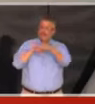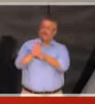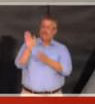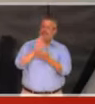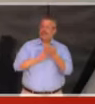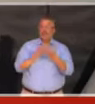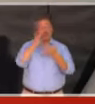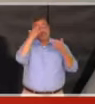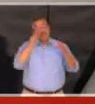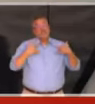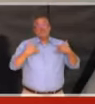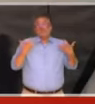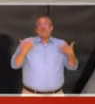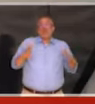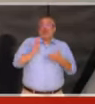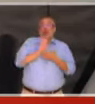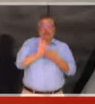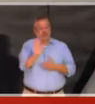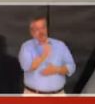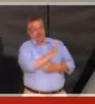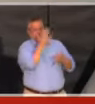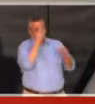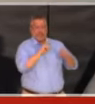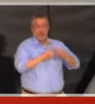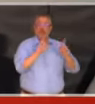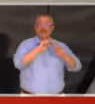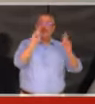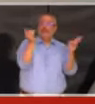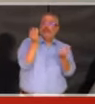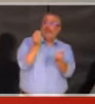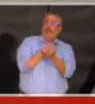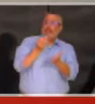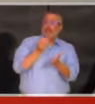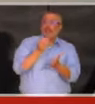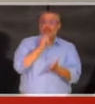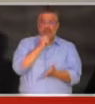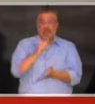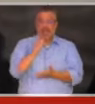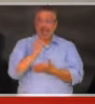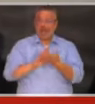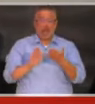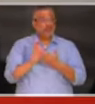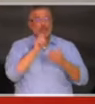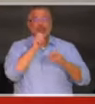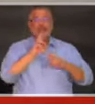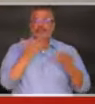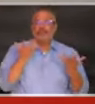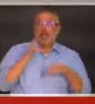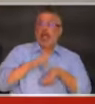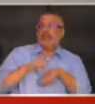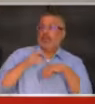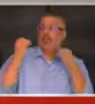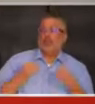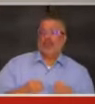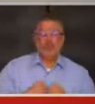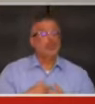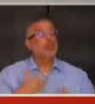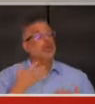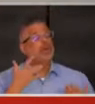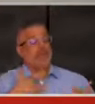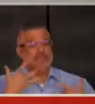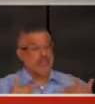decide not to go to college, that's their decision. It's not because doors were closed for them. So I'm really excited to be